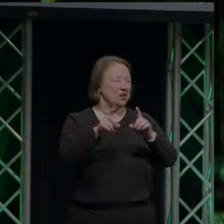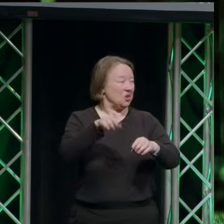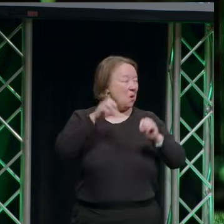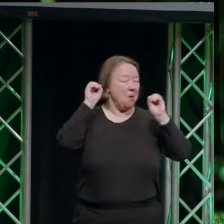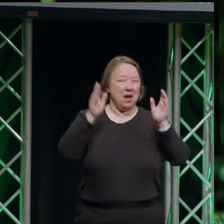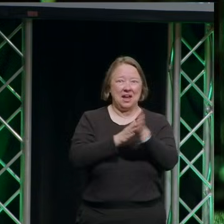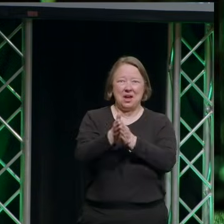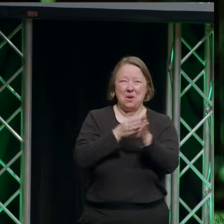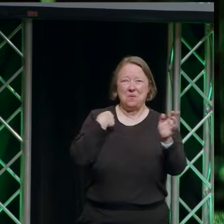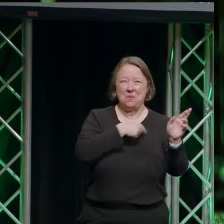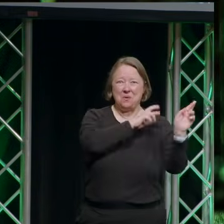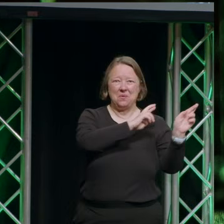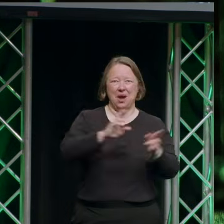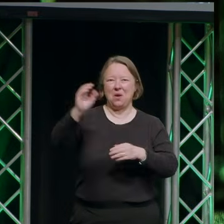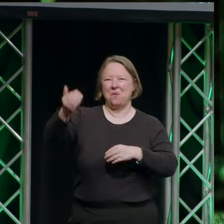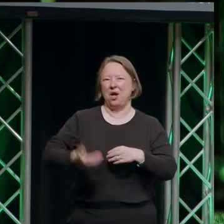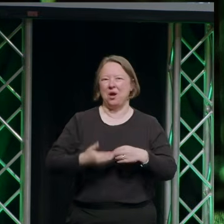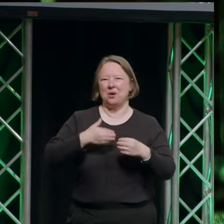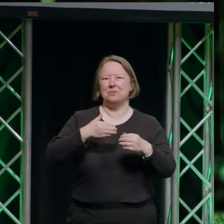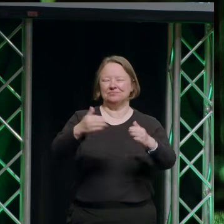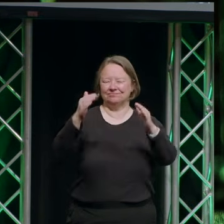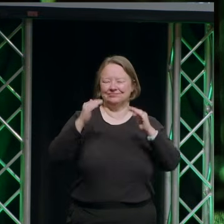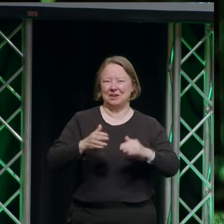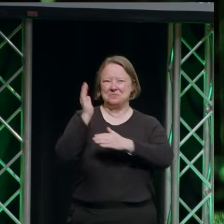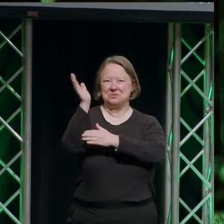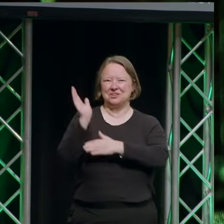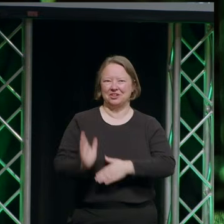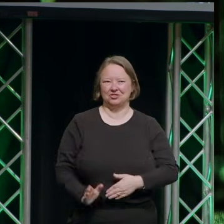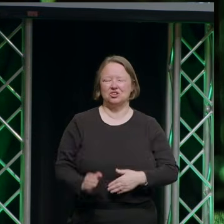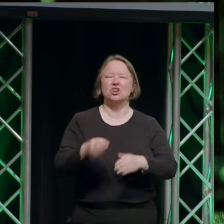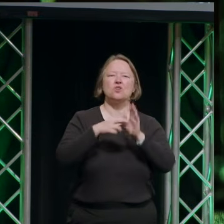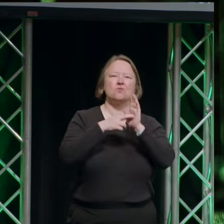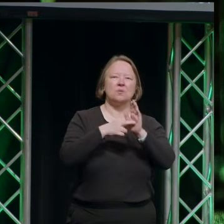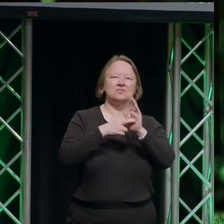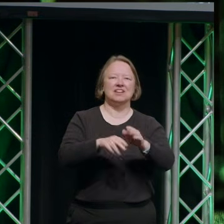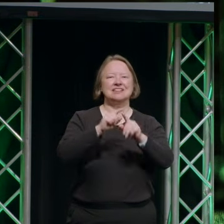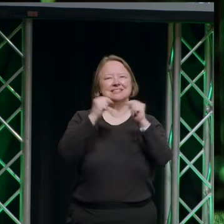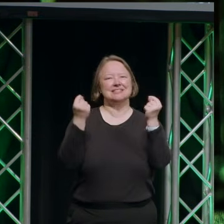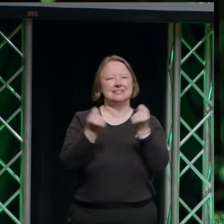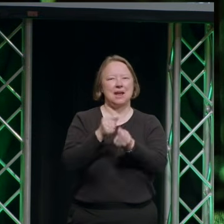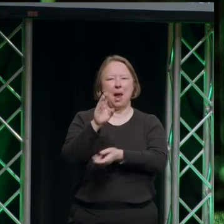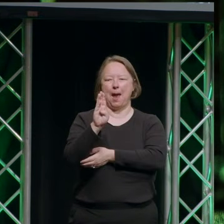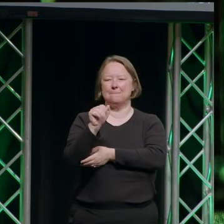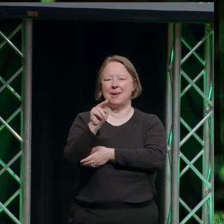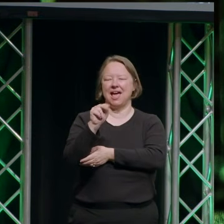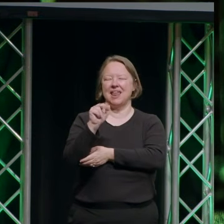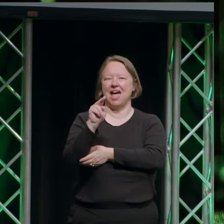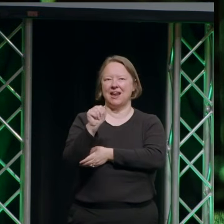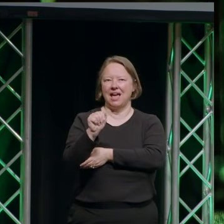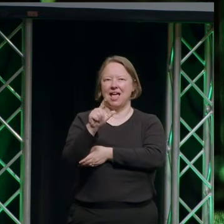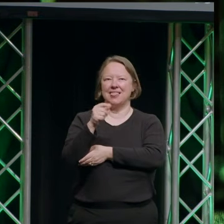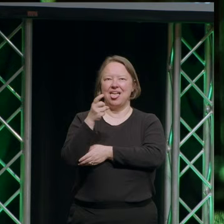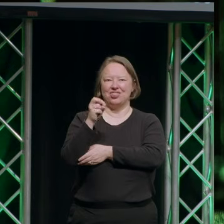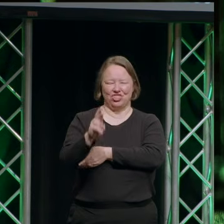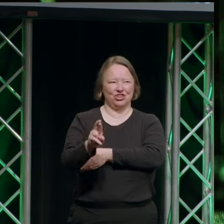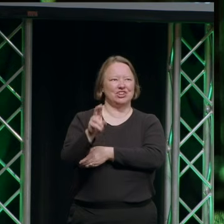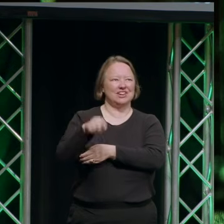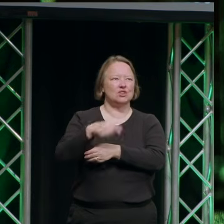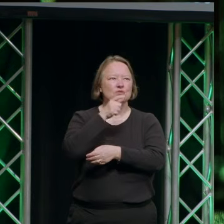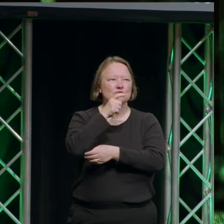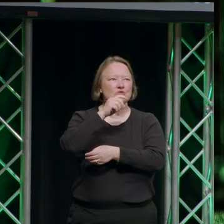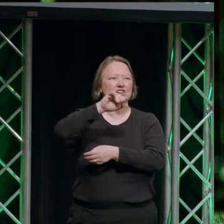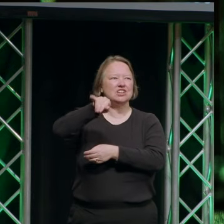right, we are ready to welcome our next presenter. Representing Team Banana Leather is Jinali